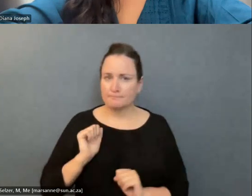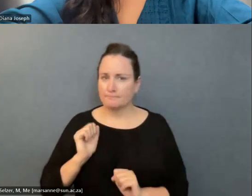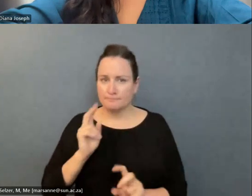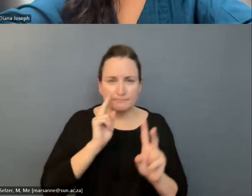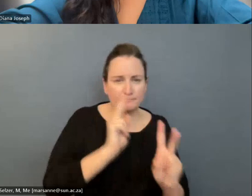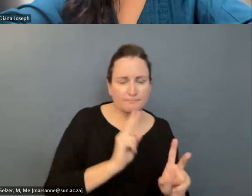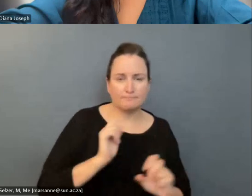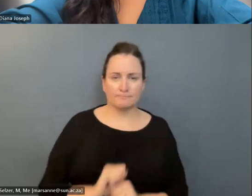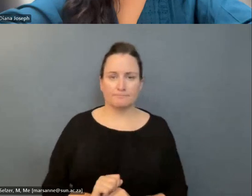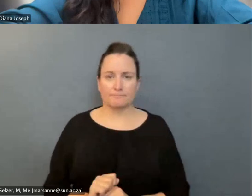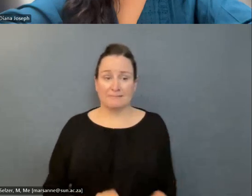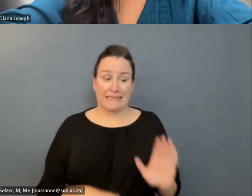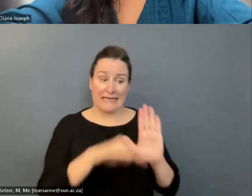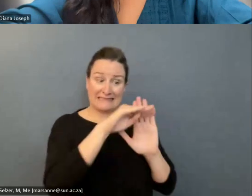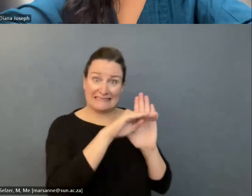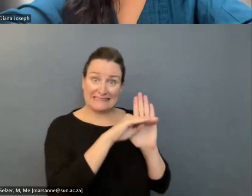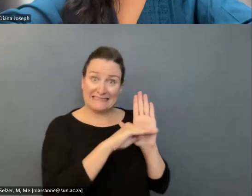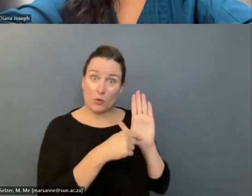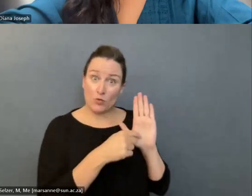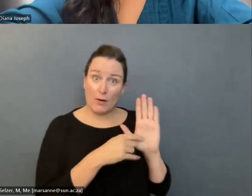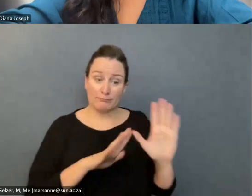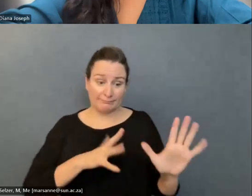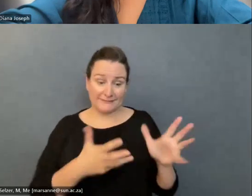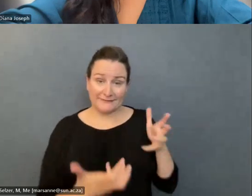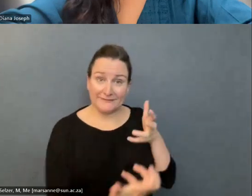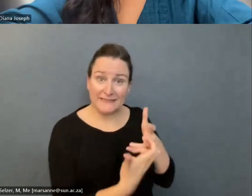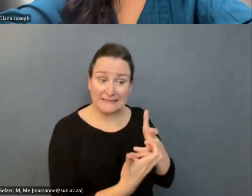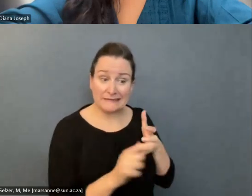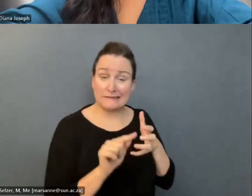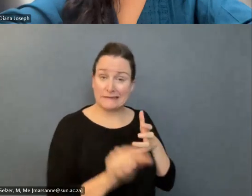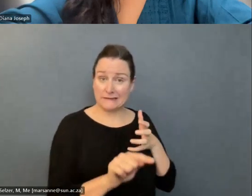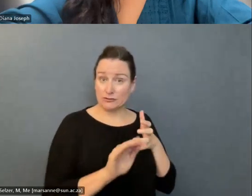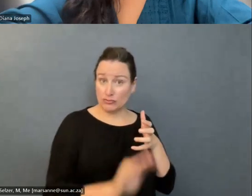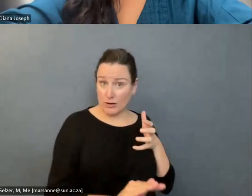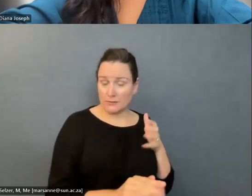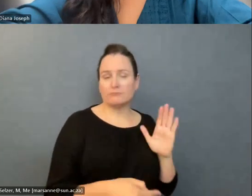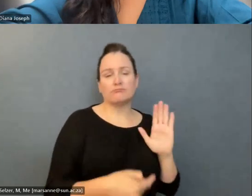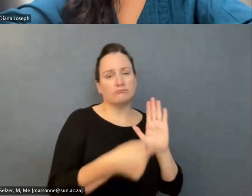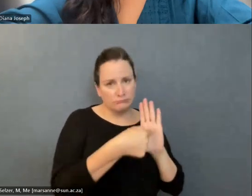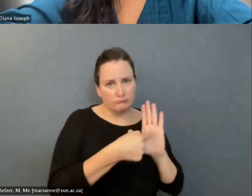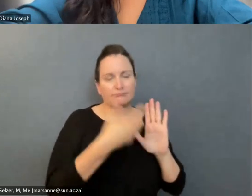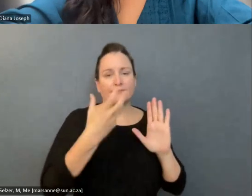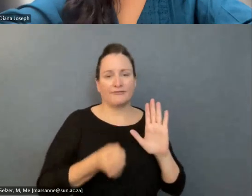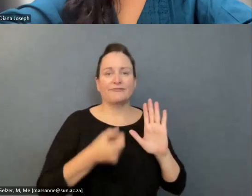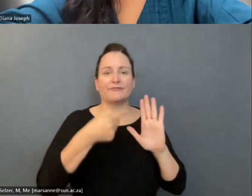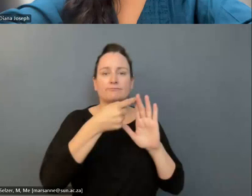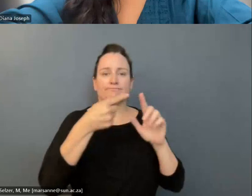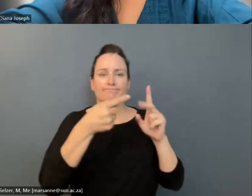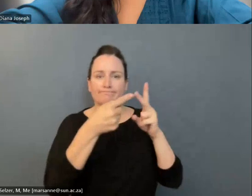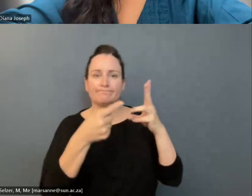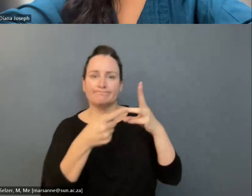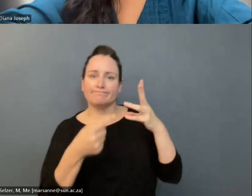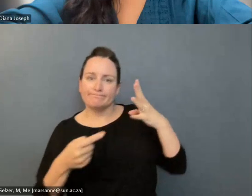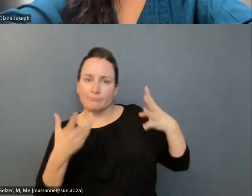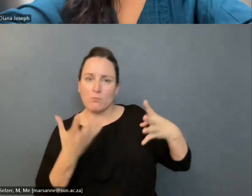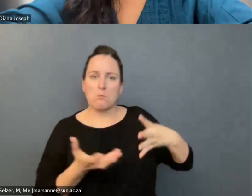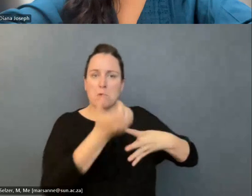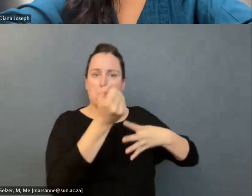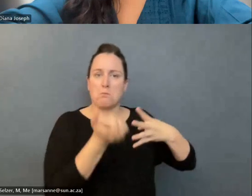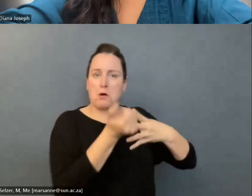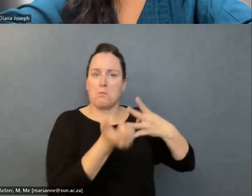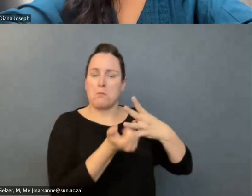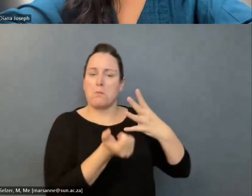every month we have separate SLOs, which are the student learning objectives. And that is basically the benchmark against